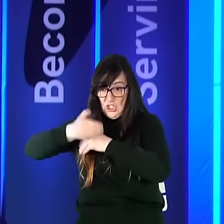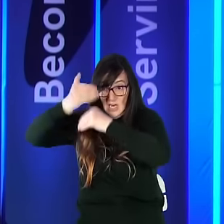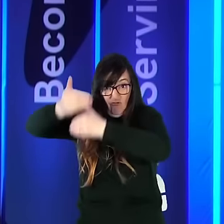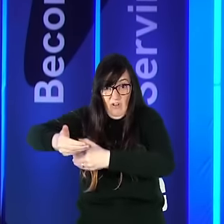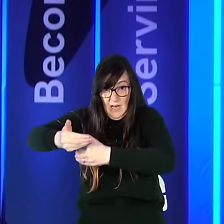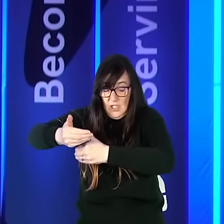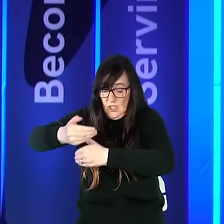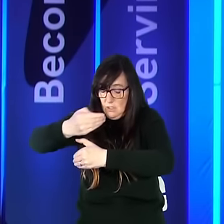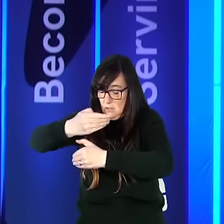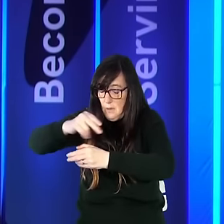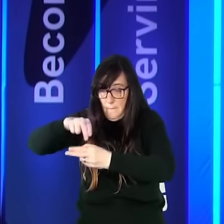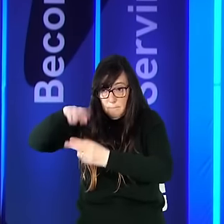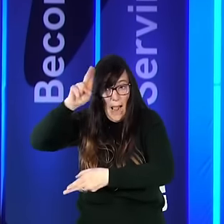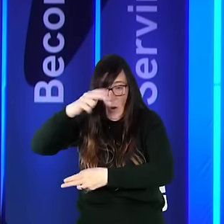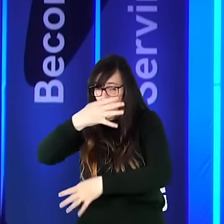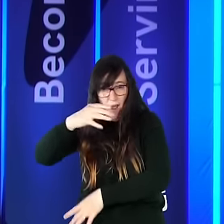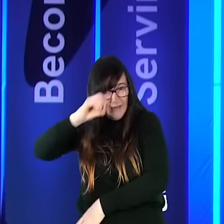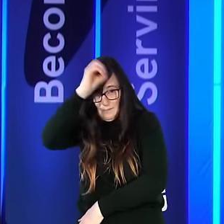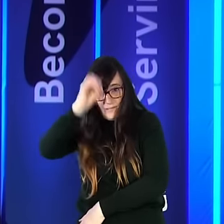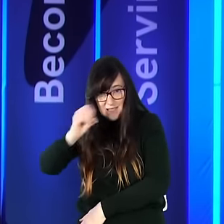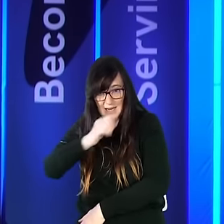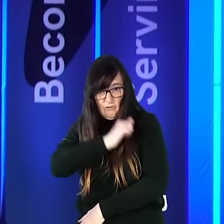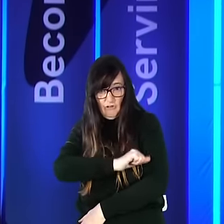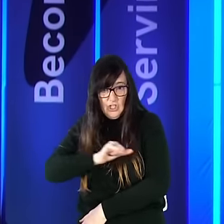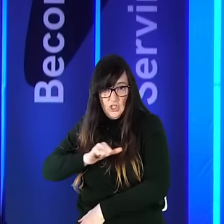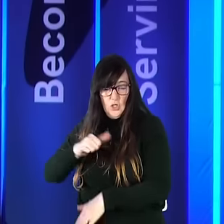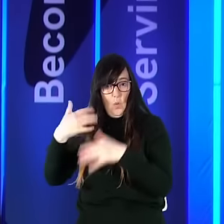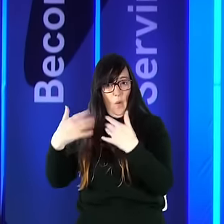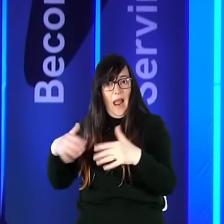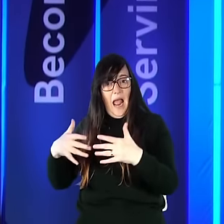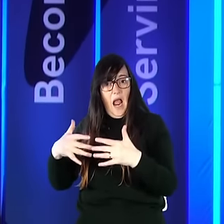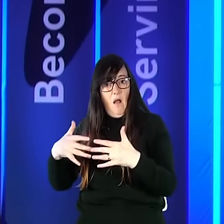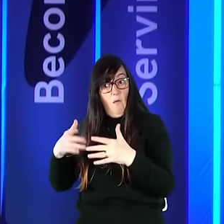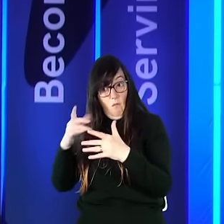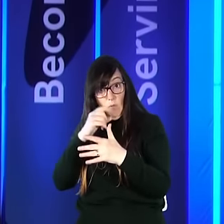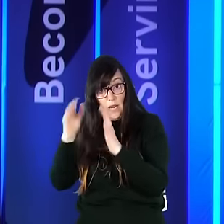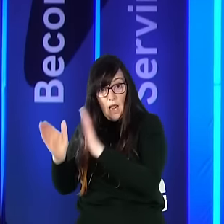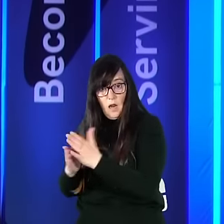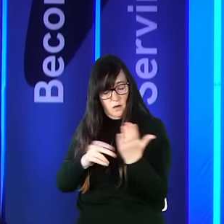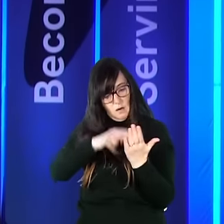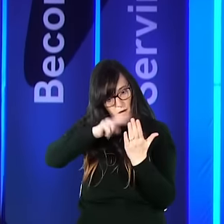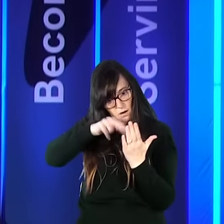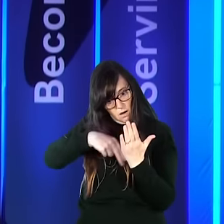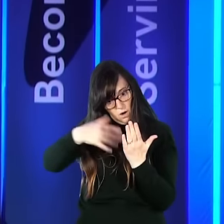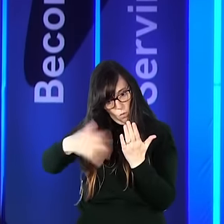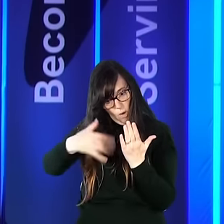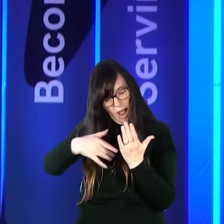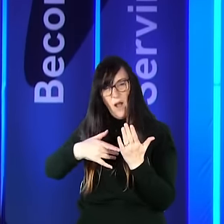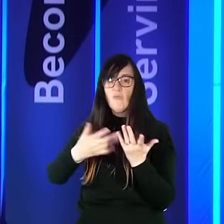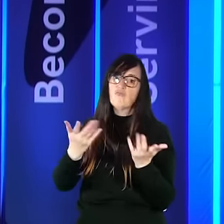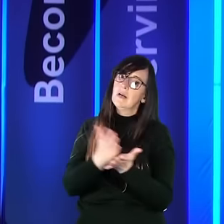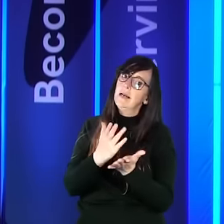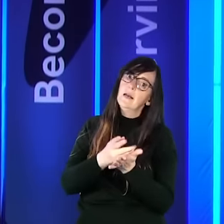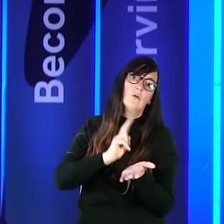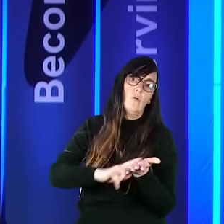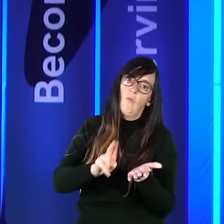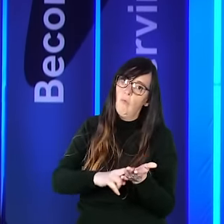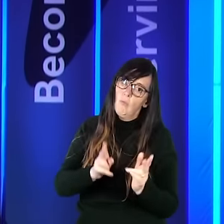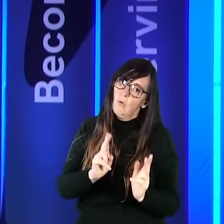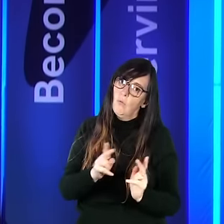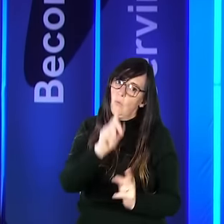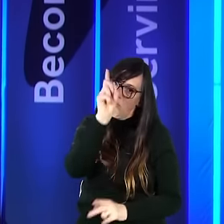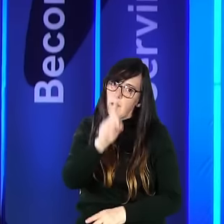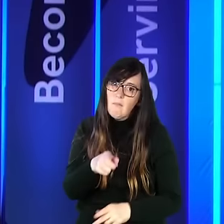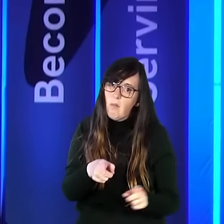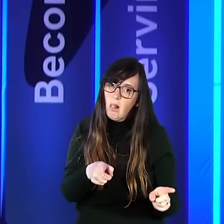Let's not just read biographies about these missionary greats who were actually very ordinary people called by an